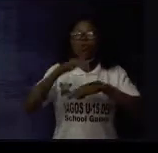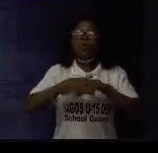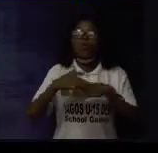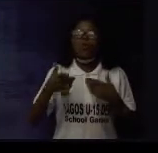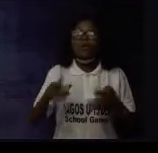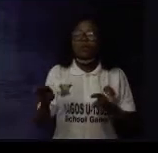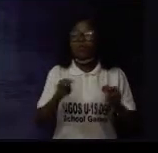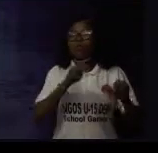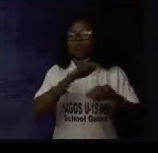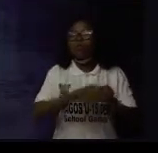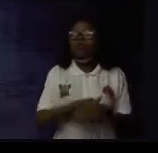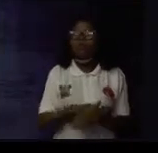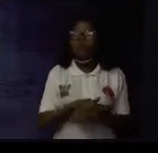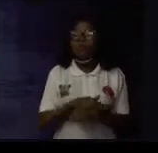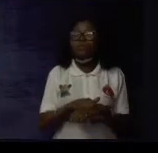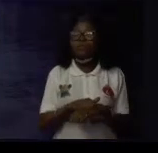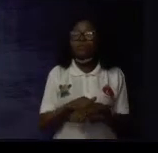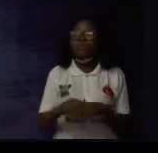on.